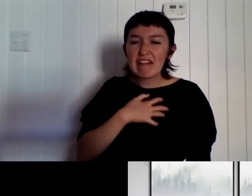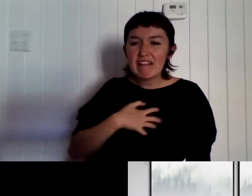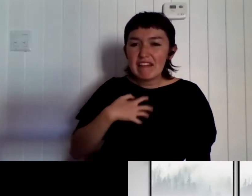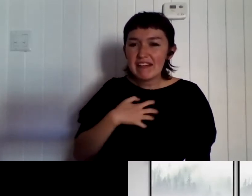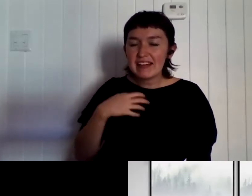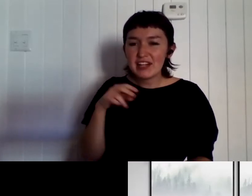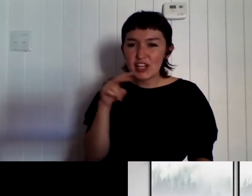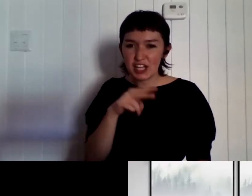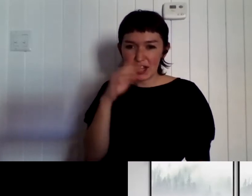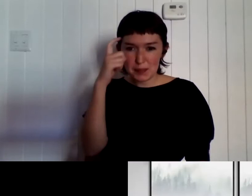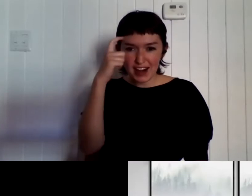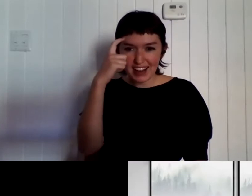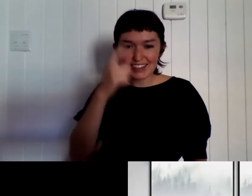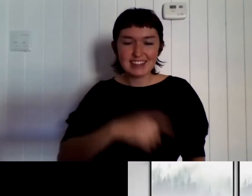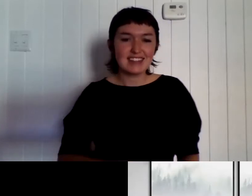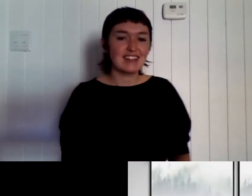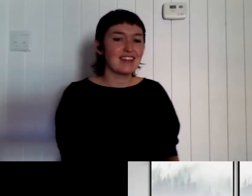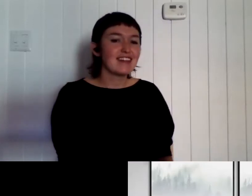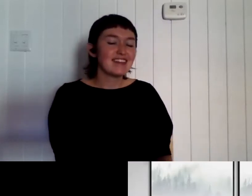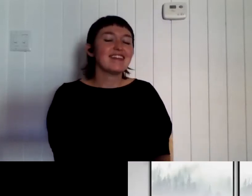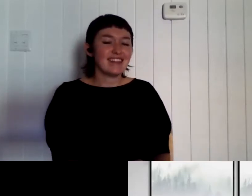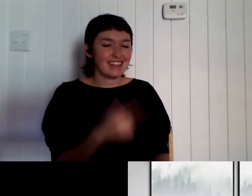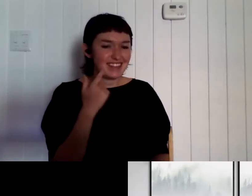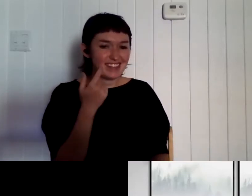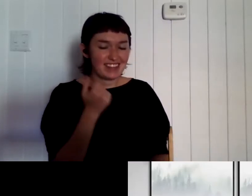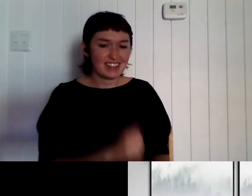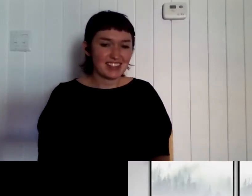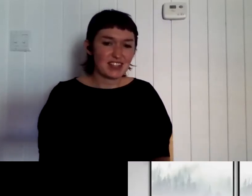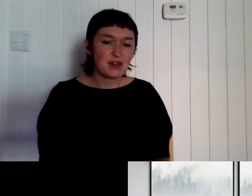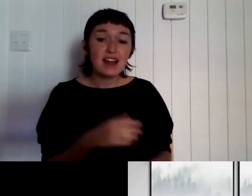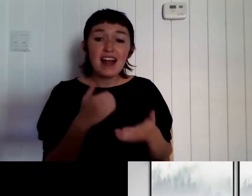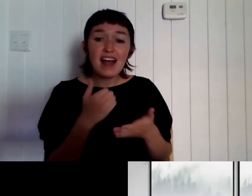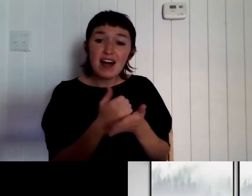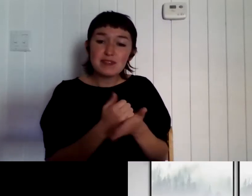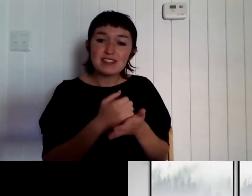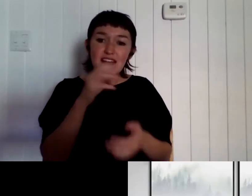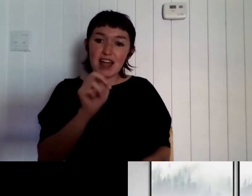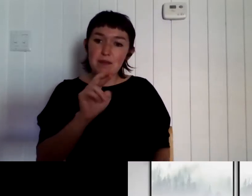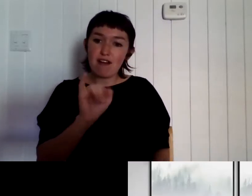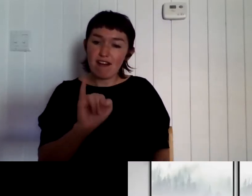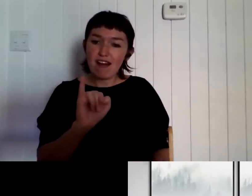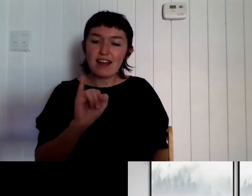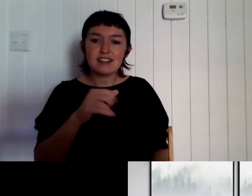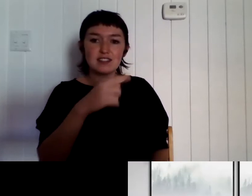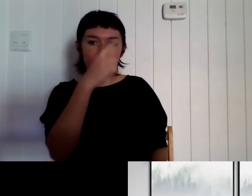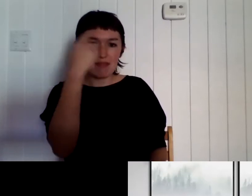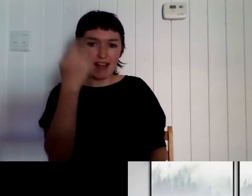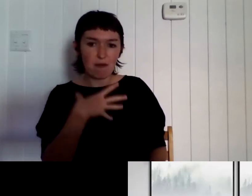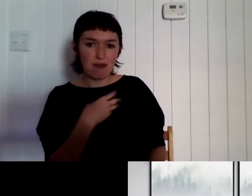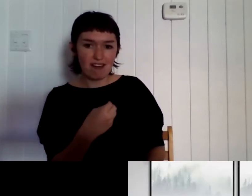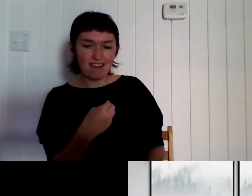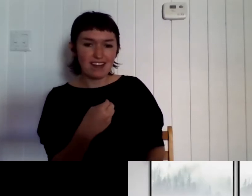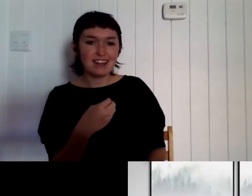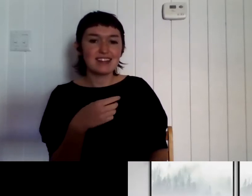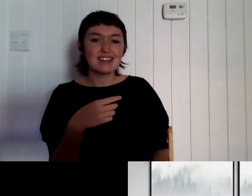I think it helps that the MRI images are black and white, because I think that sort of removes a